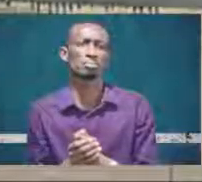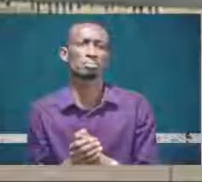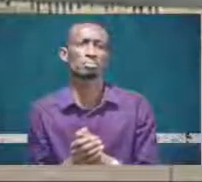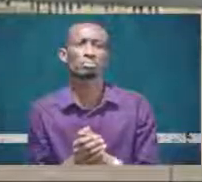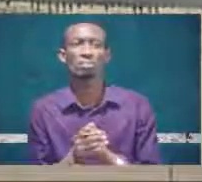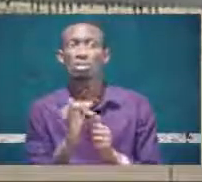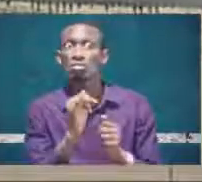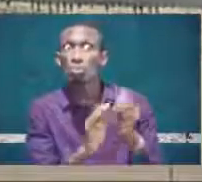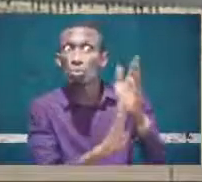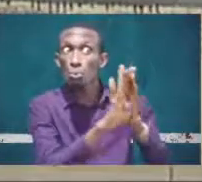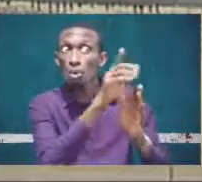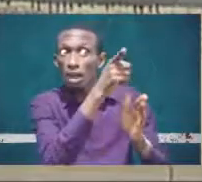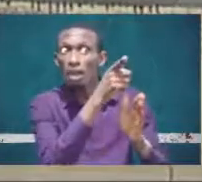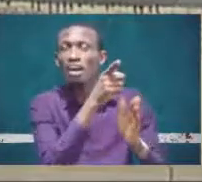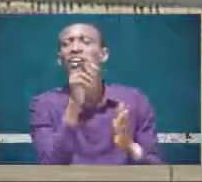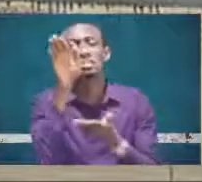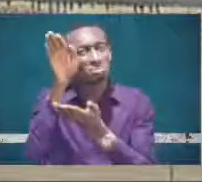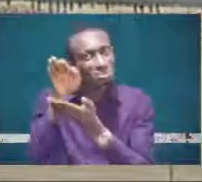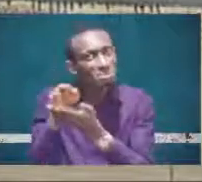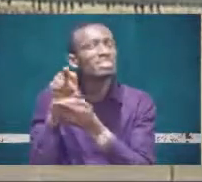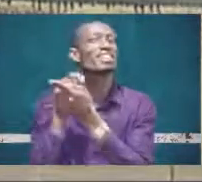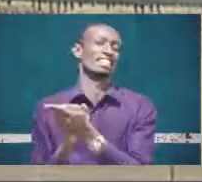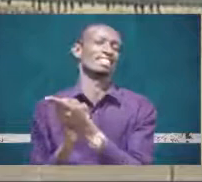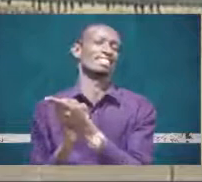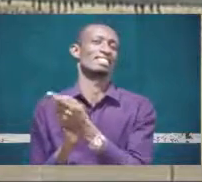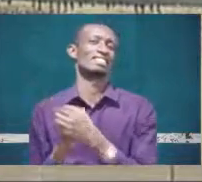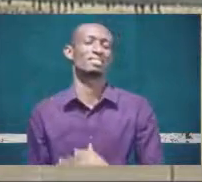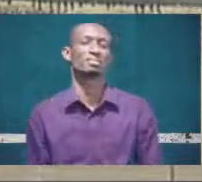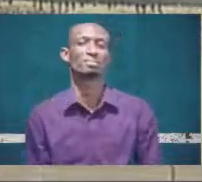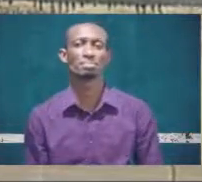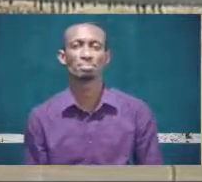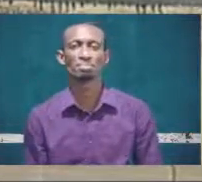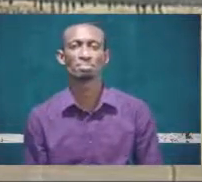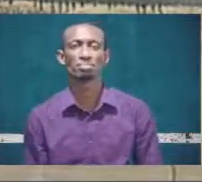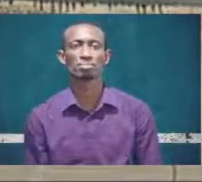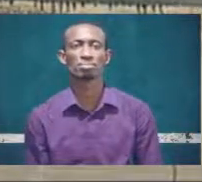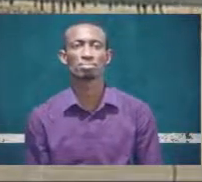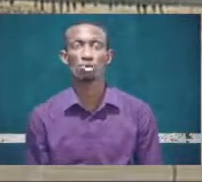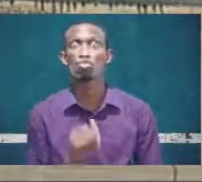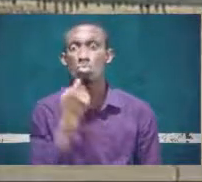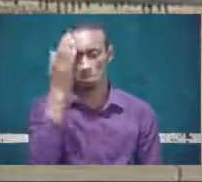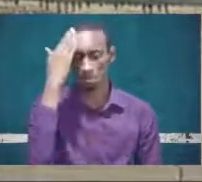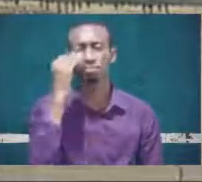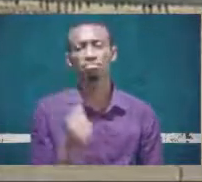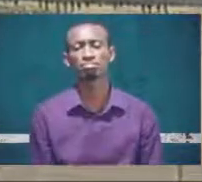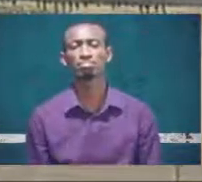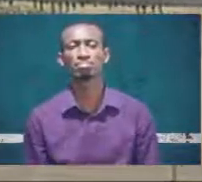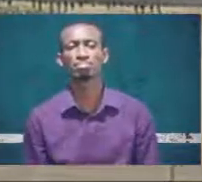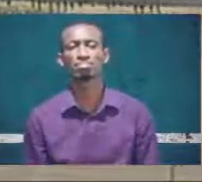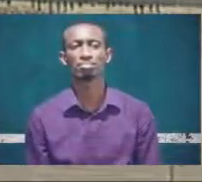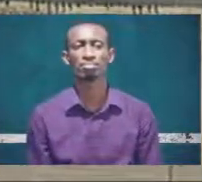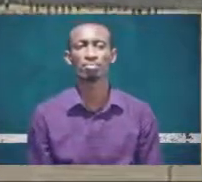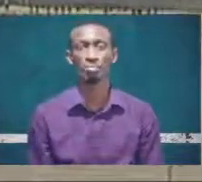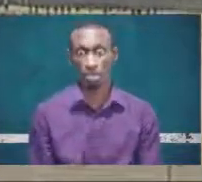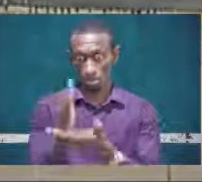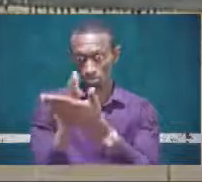these then reduces the demand for the other. So you have to know this. Then we have two,